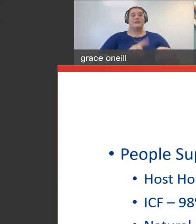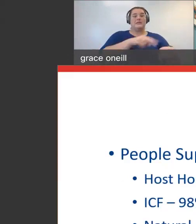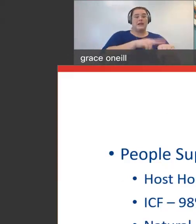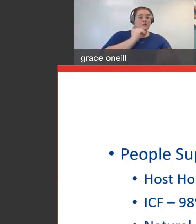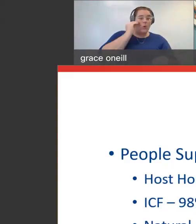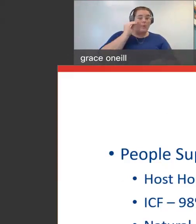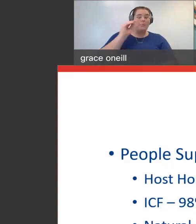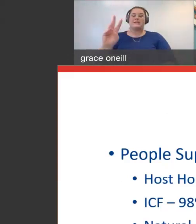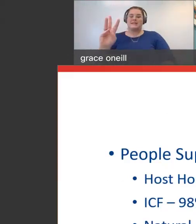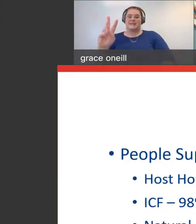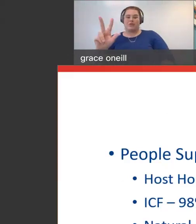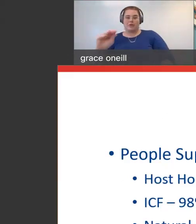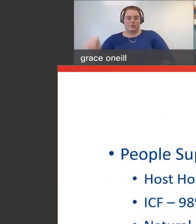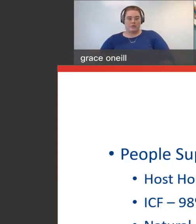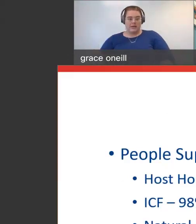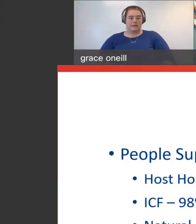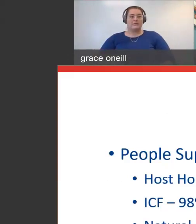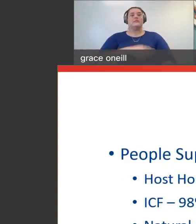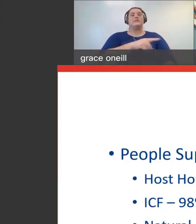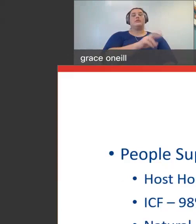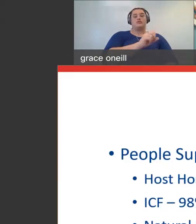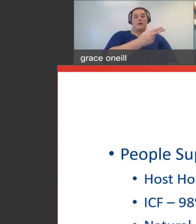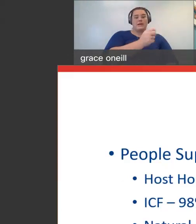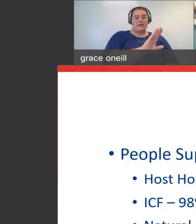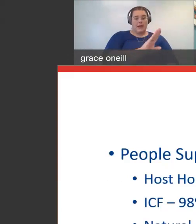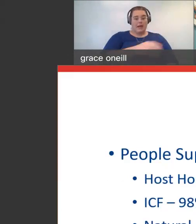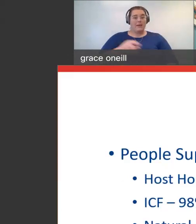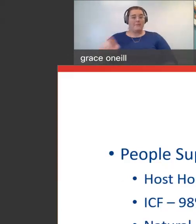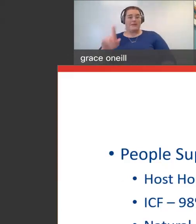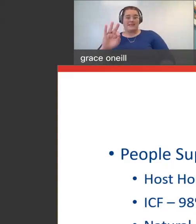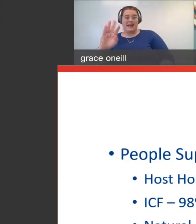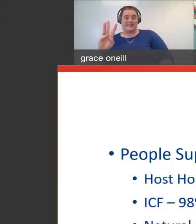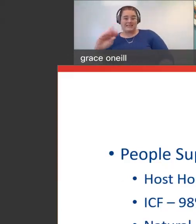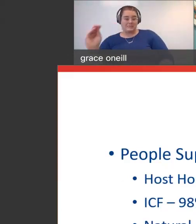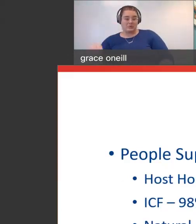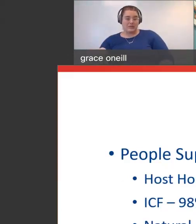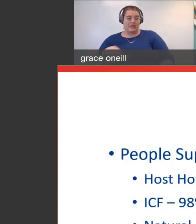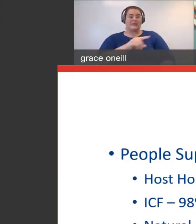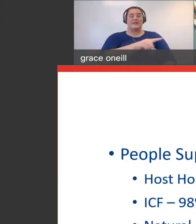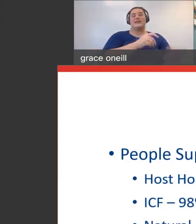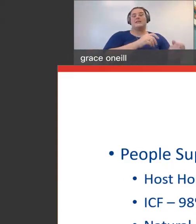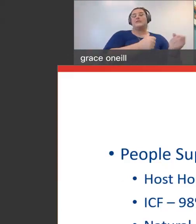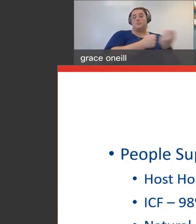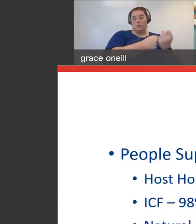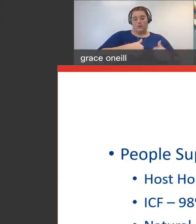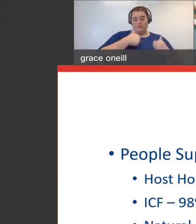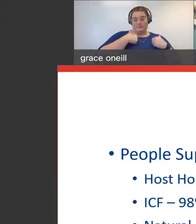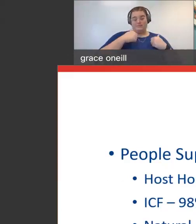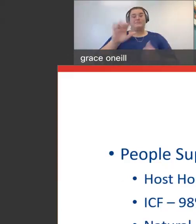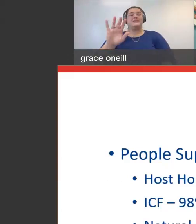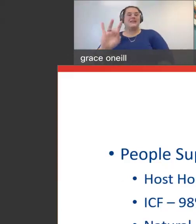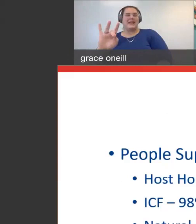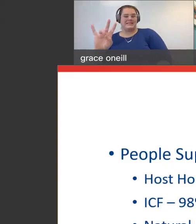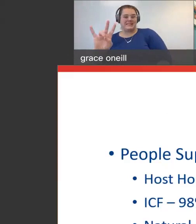natural homes, 96% of people in residential habilitation, and 87% of people in supported